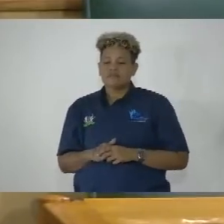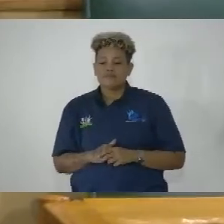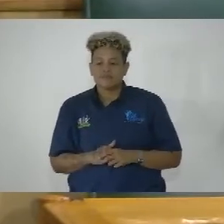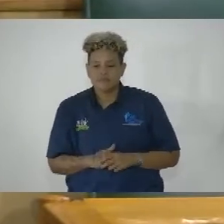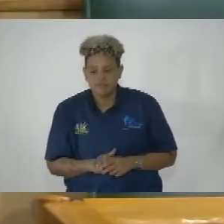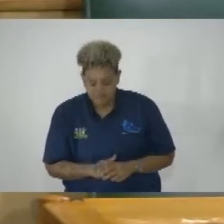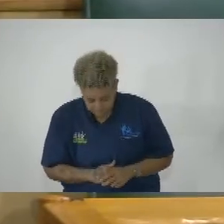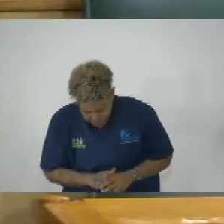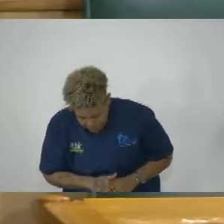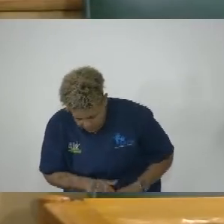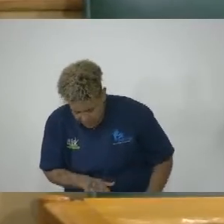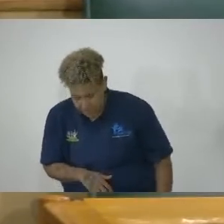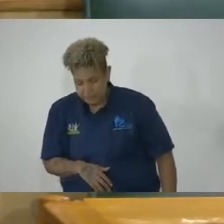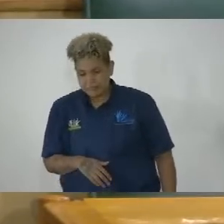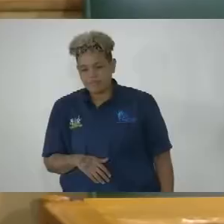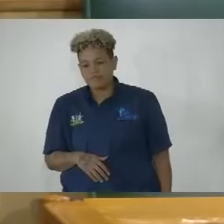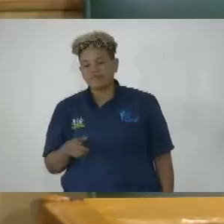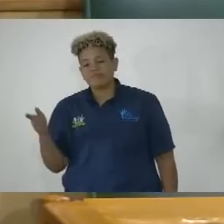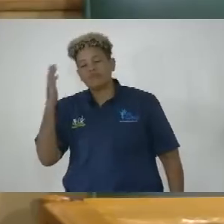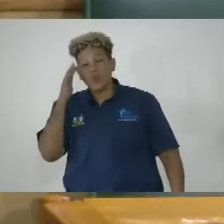The mined out pits. You know,